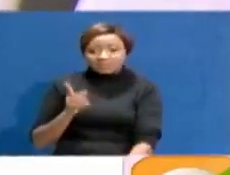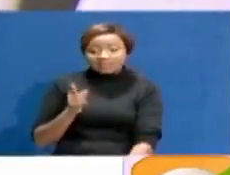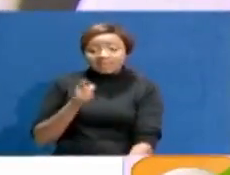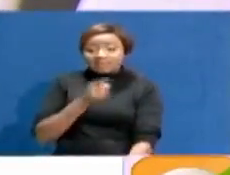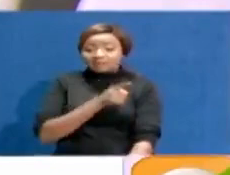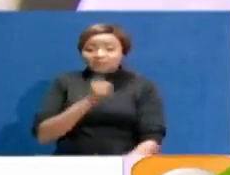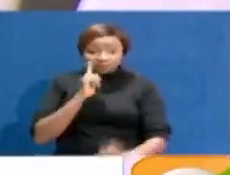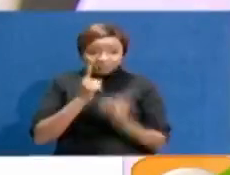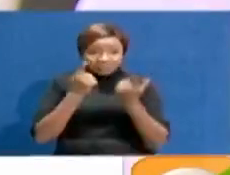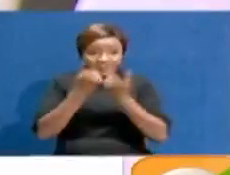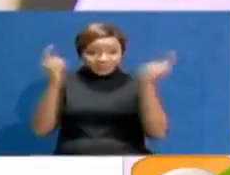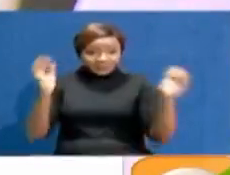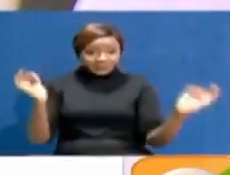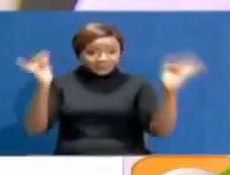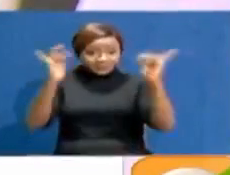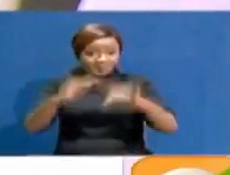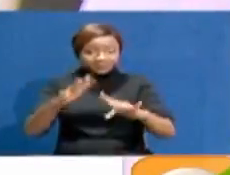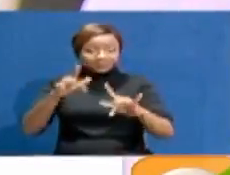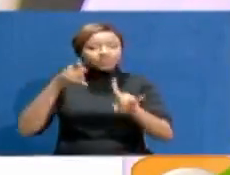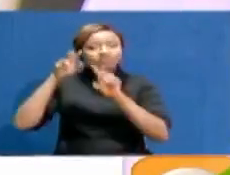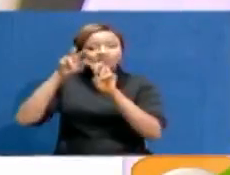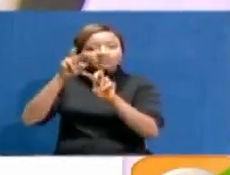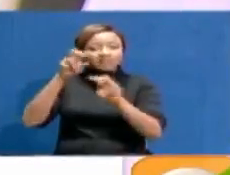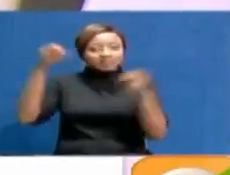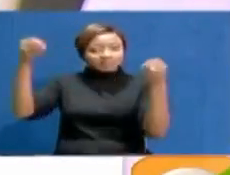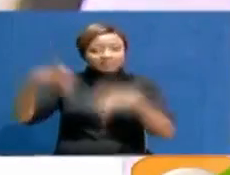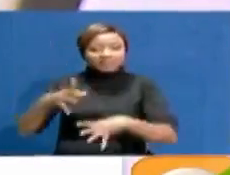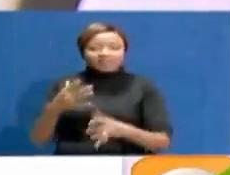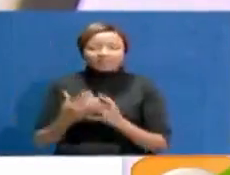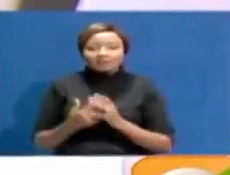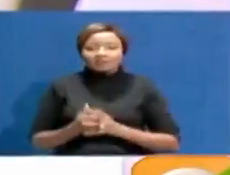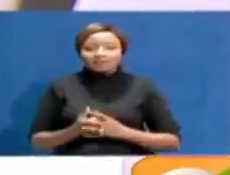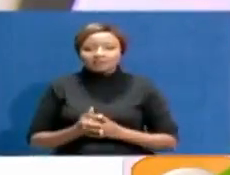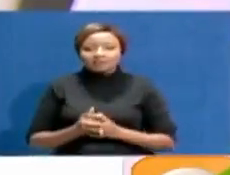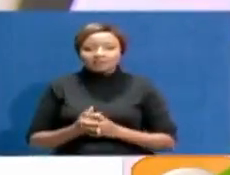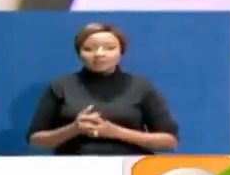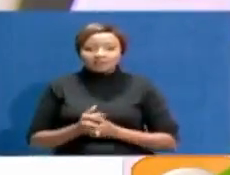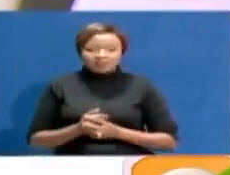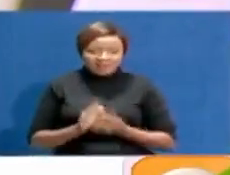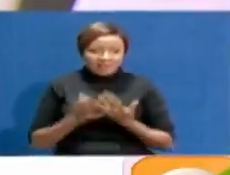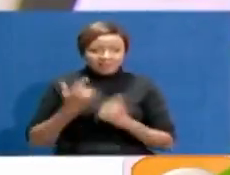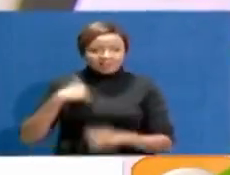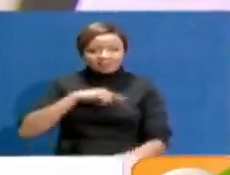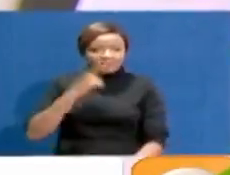This gathering gives us therefore the assurance that indeed